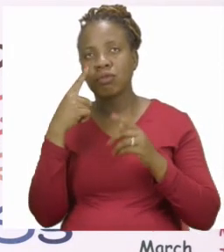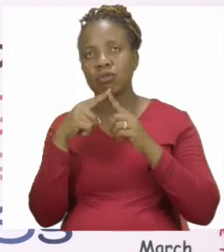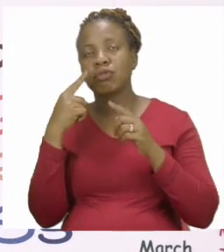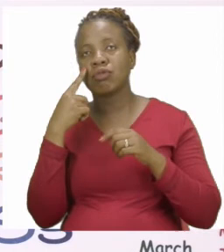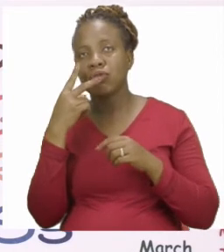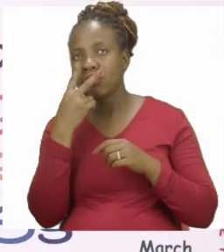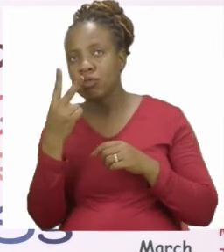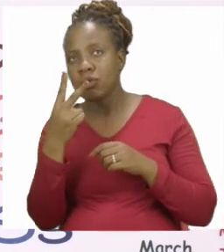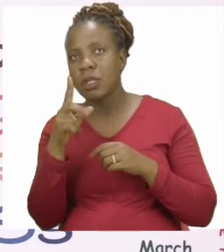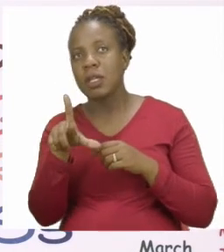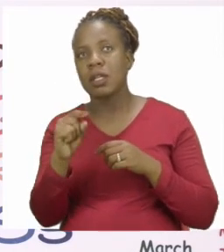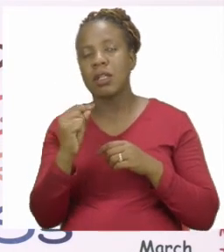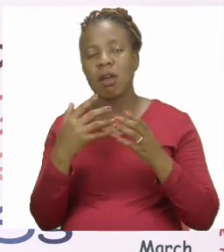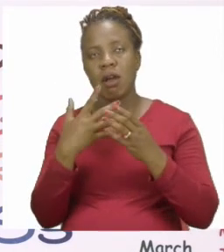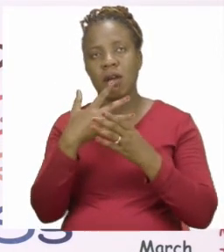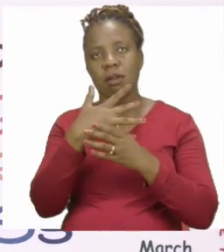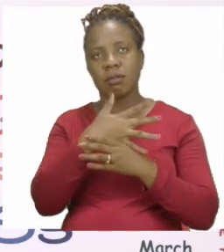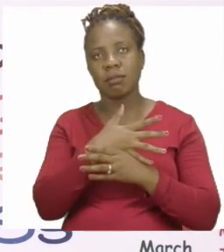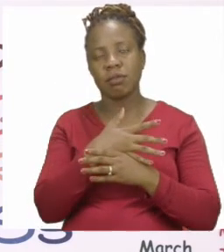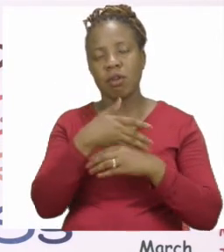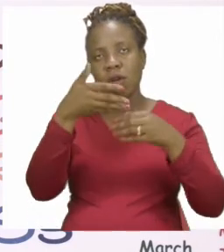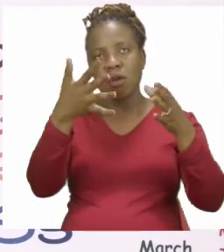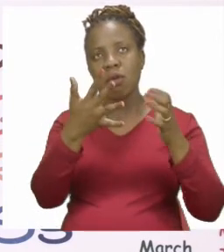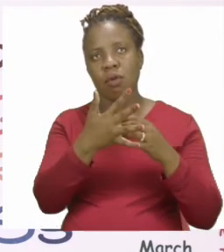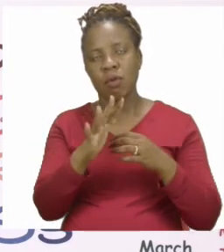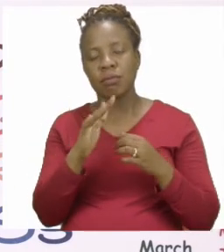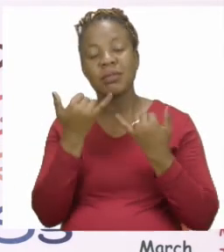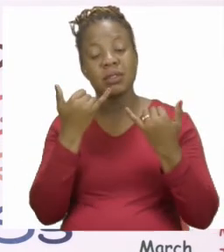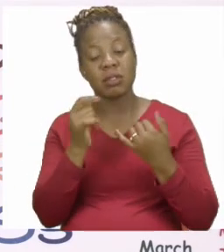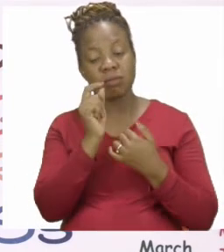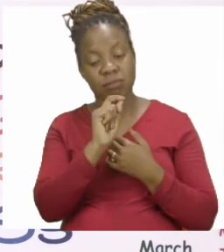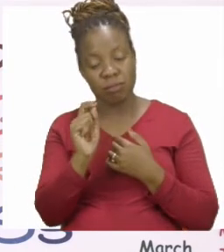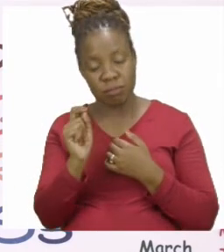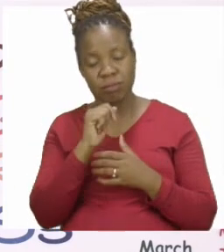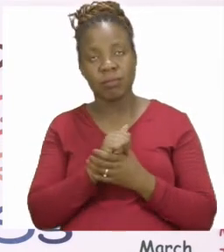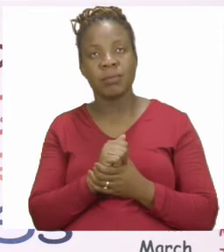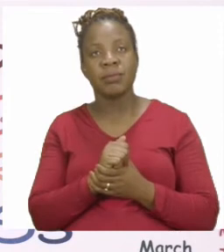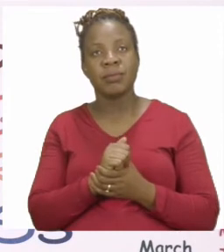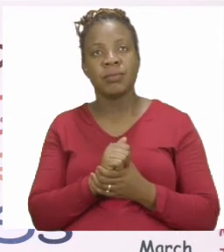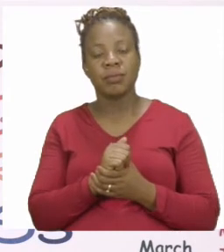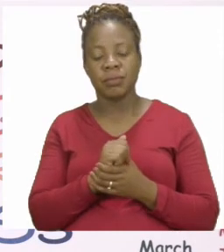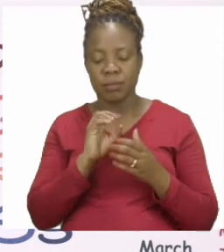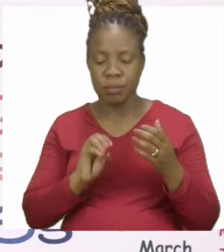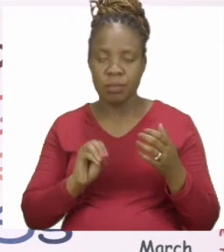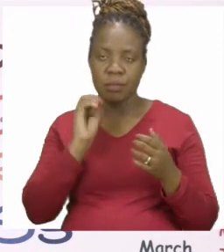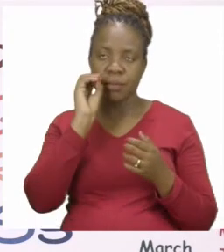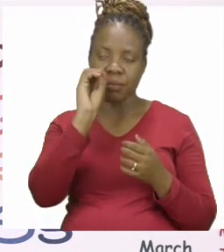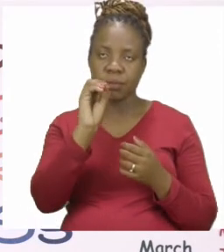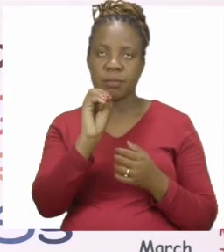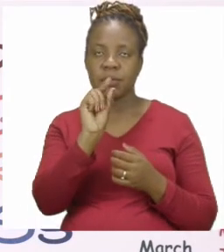ahead and write in the first word that fits. Now, what you can also do, boys and